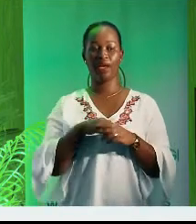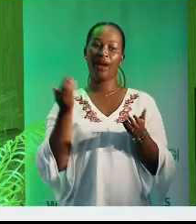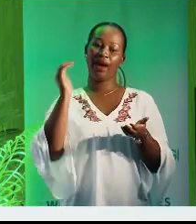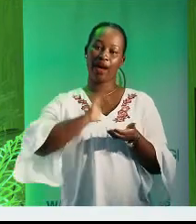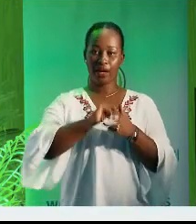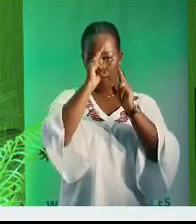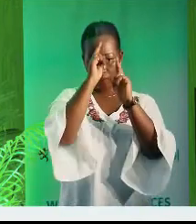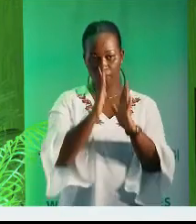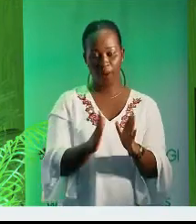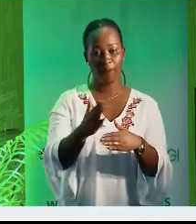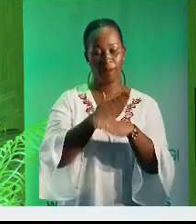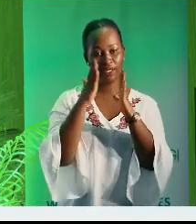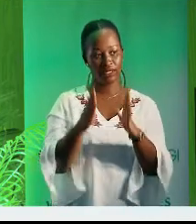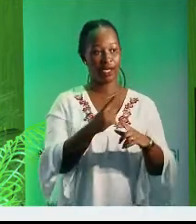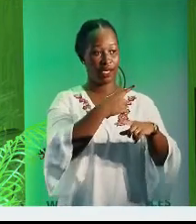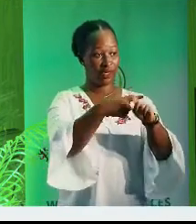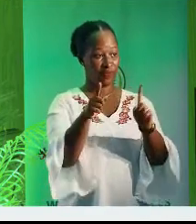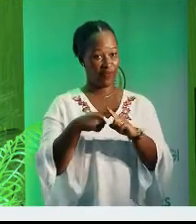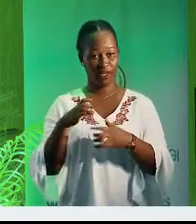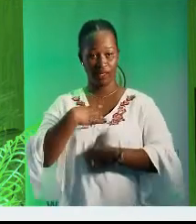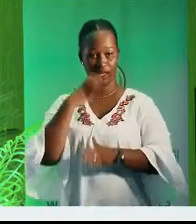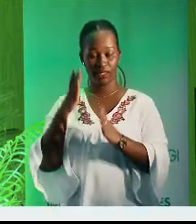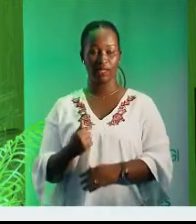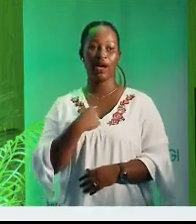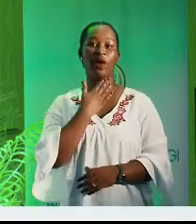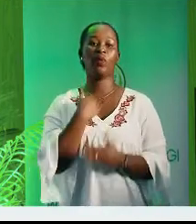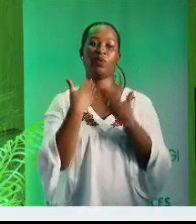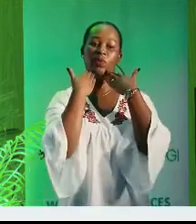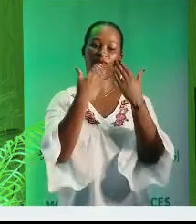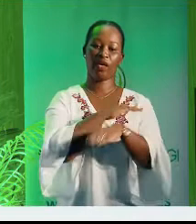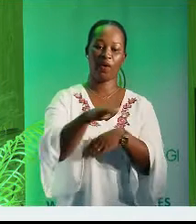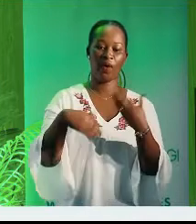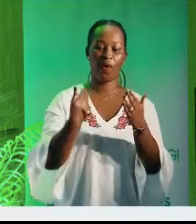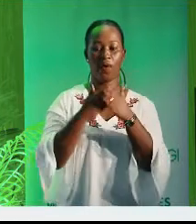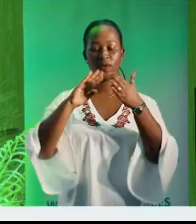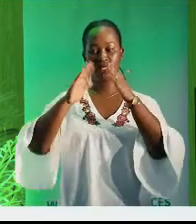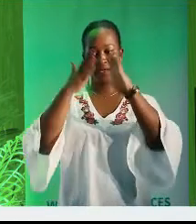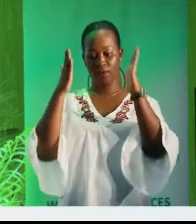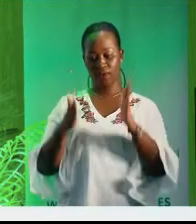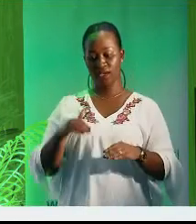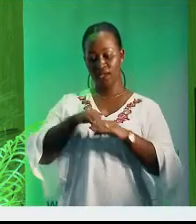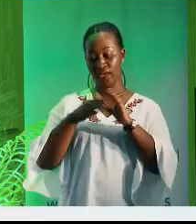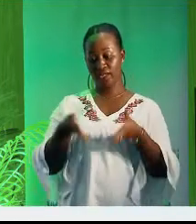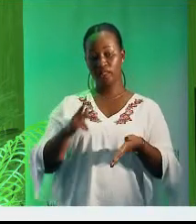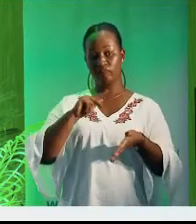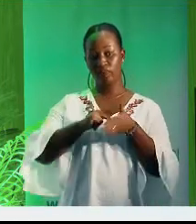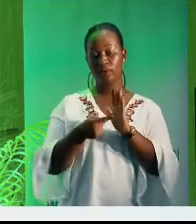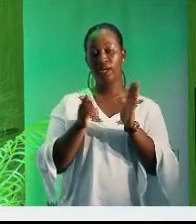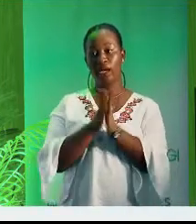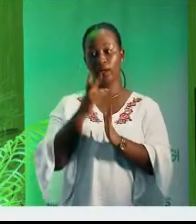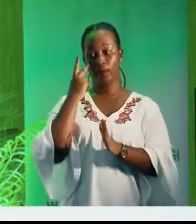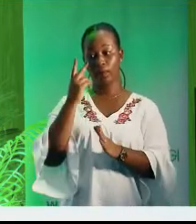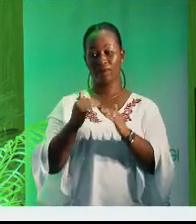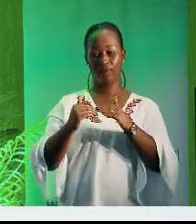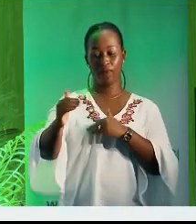ministers, distinguished guests, I wish to thank all stakeholders in this project and look forward to